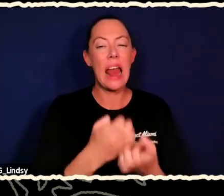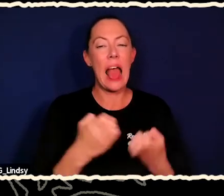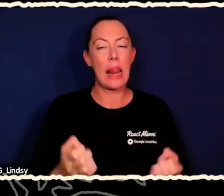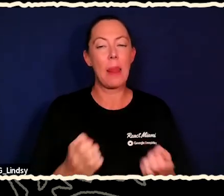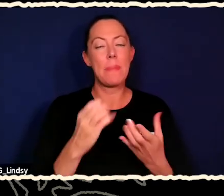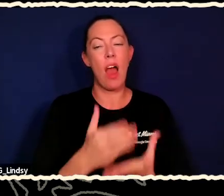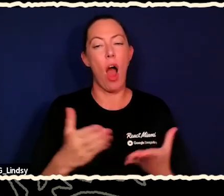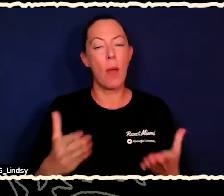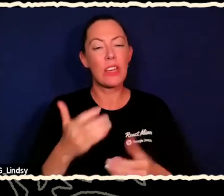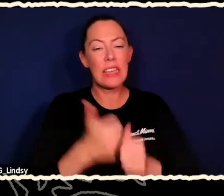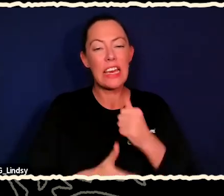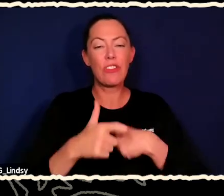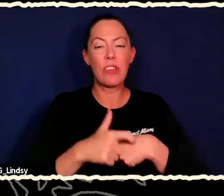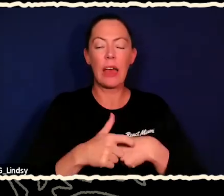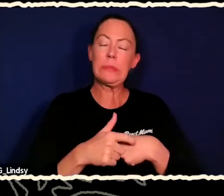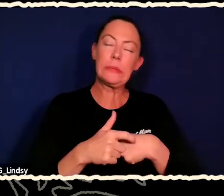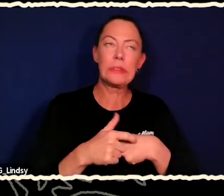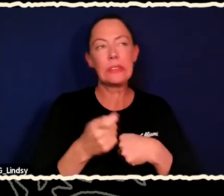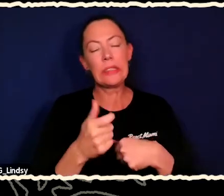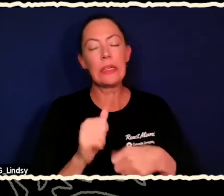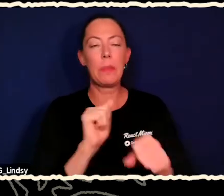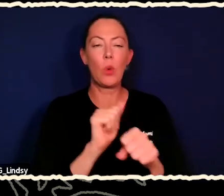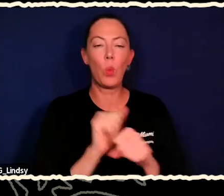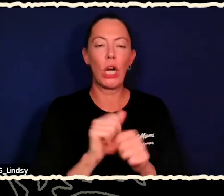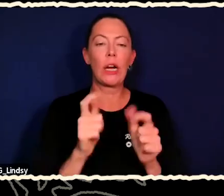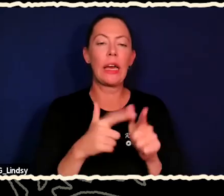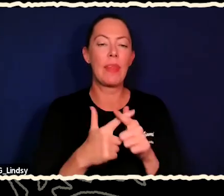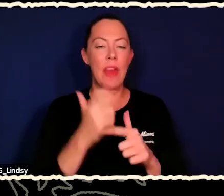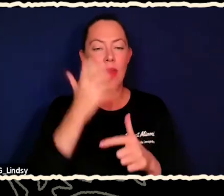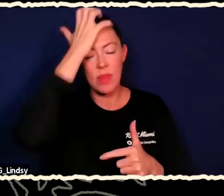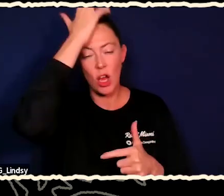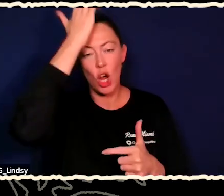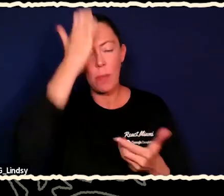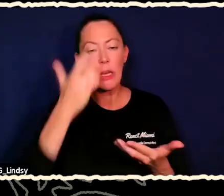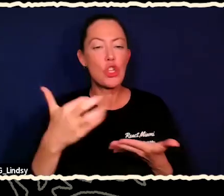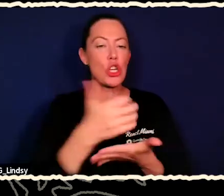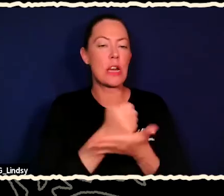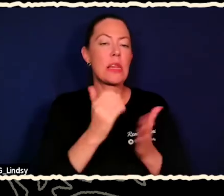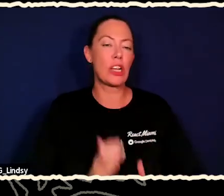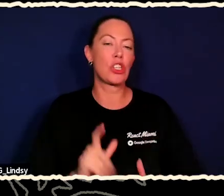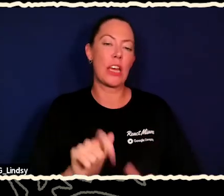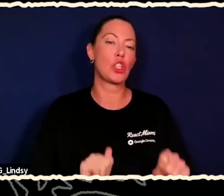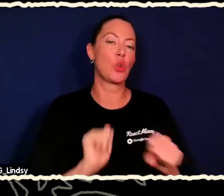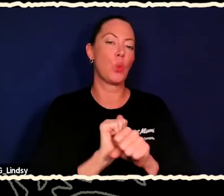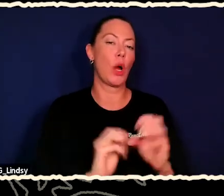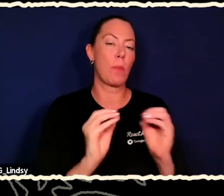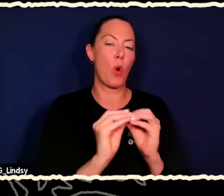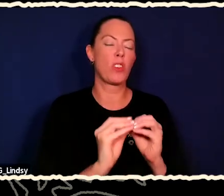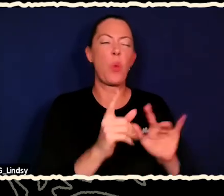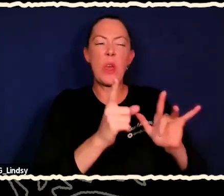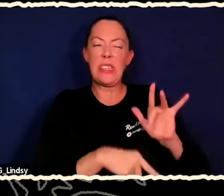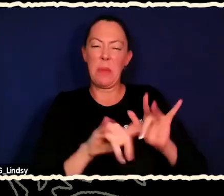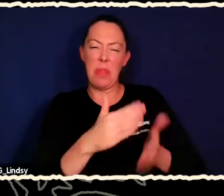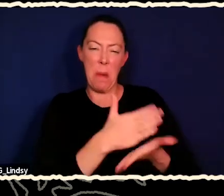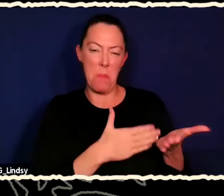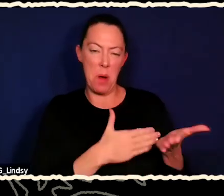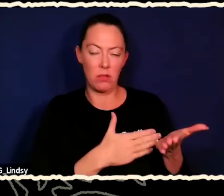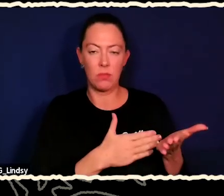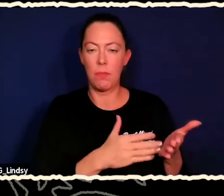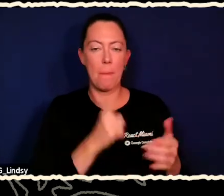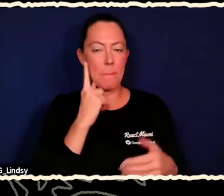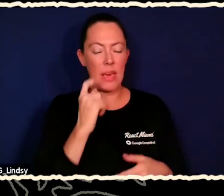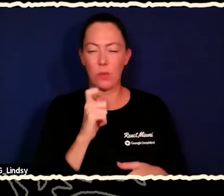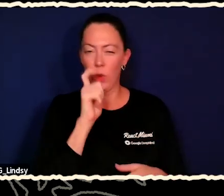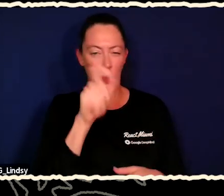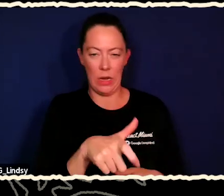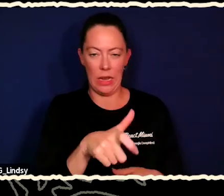work. You're making the garbage collector do some extra work. So we're skipping some of that when we don't need to. But the